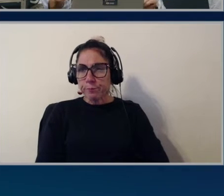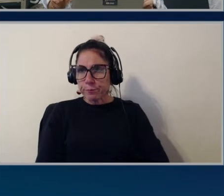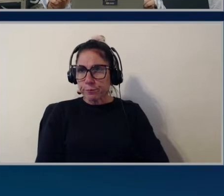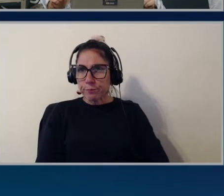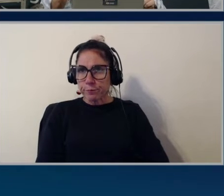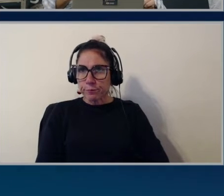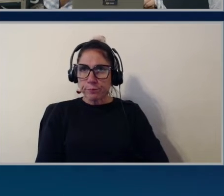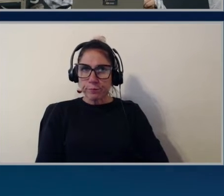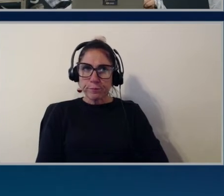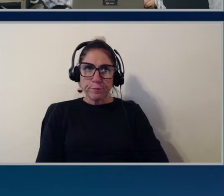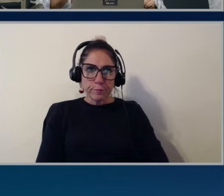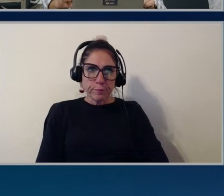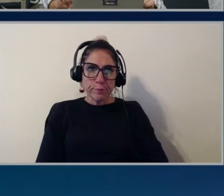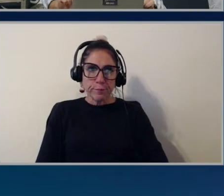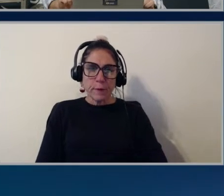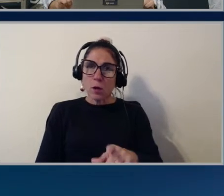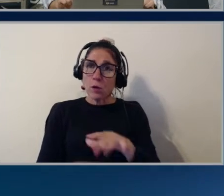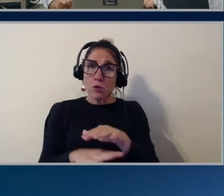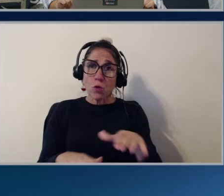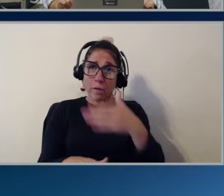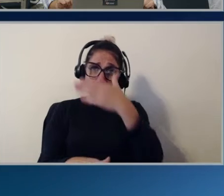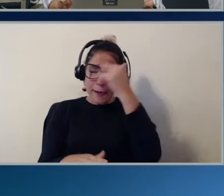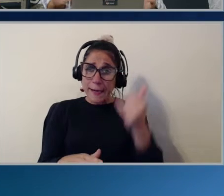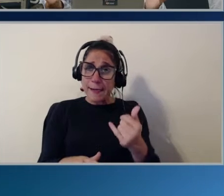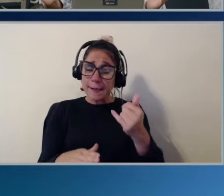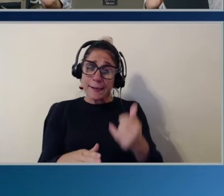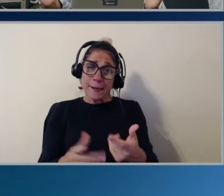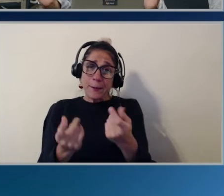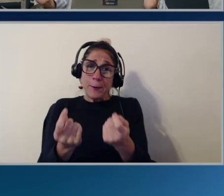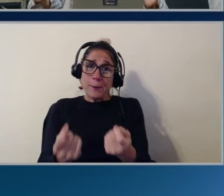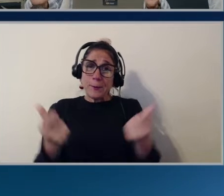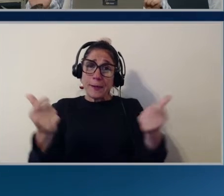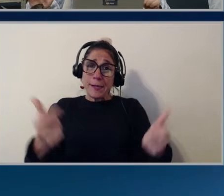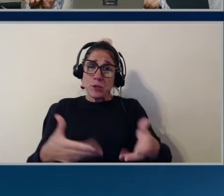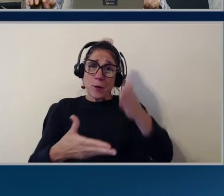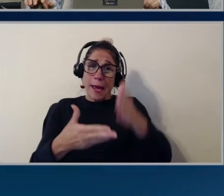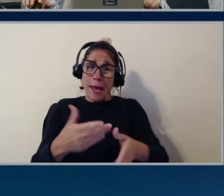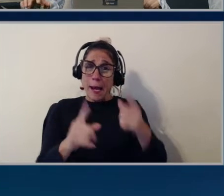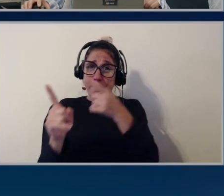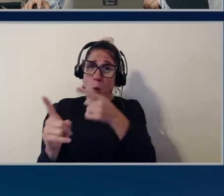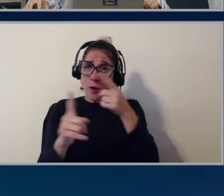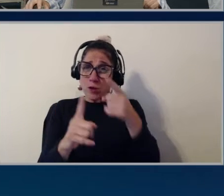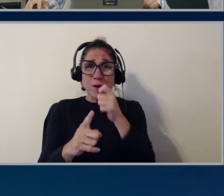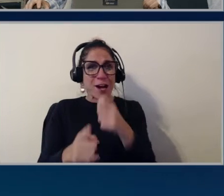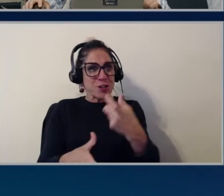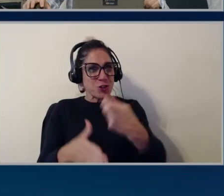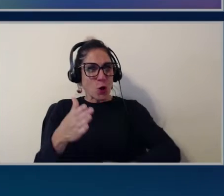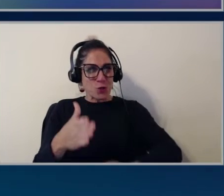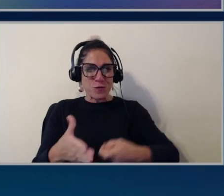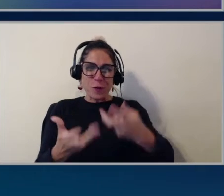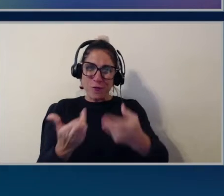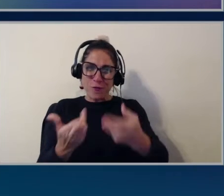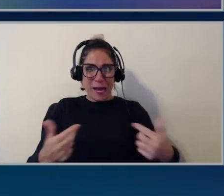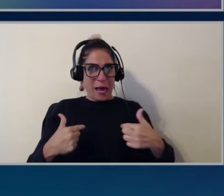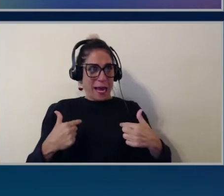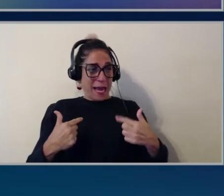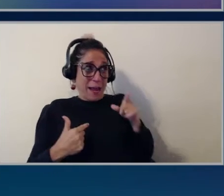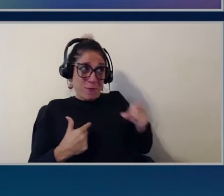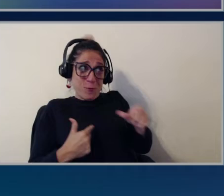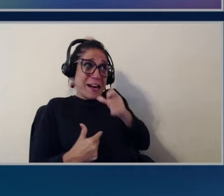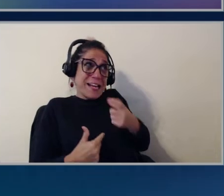One thing to notice, don't forget to delete all your endpoints. You are not charged for the resources you are not If using. you weren't going to say it, I was going to say